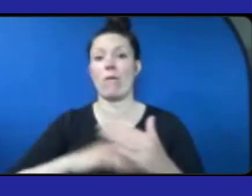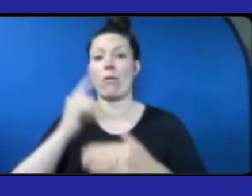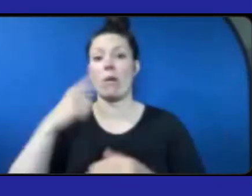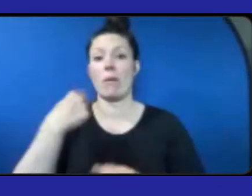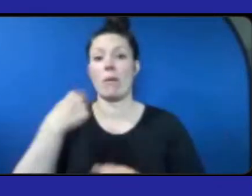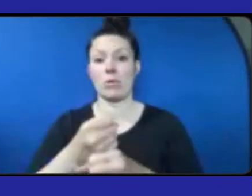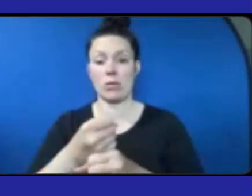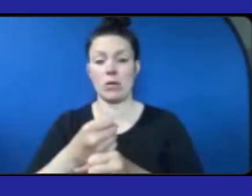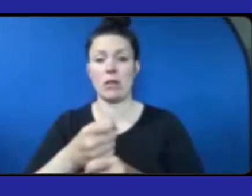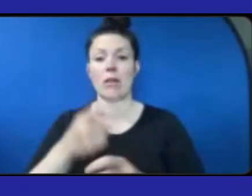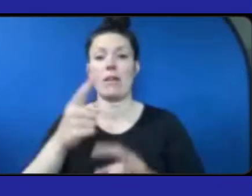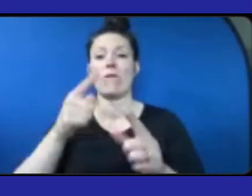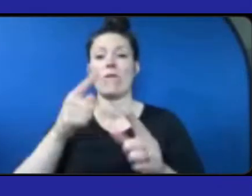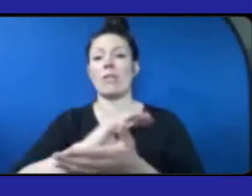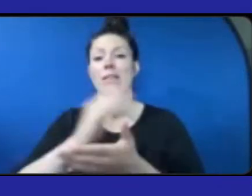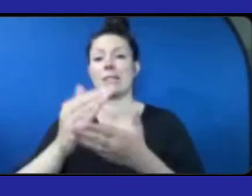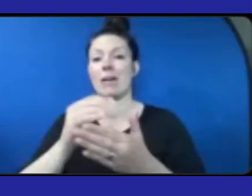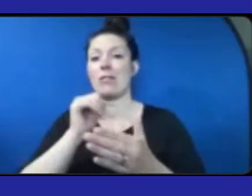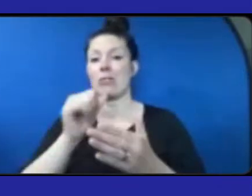amount not to exceed